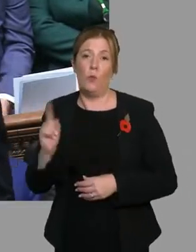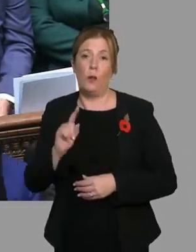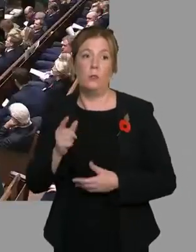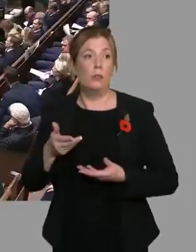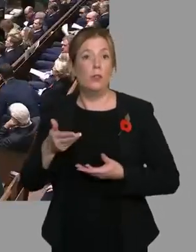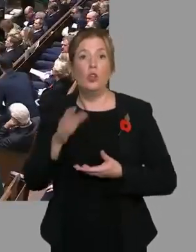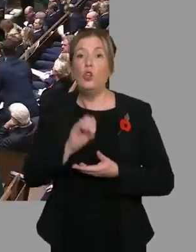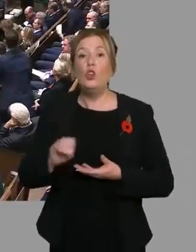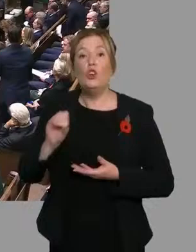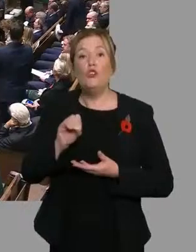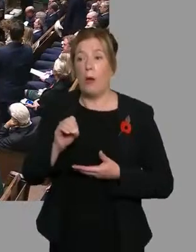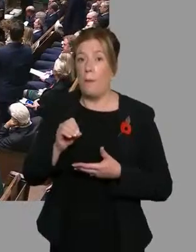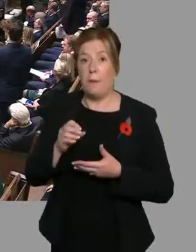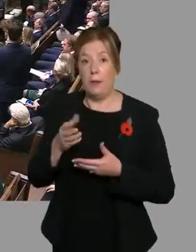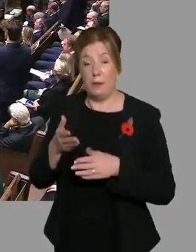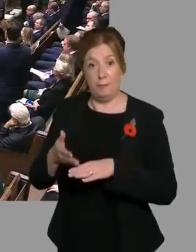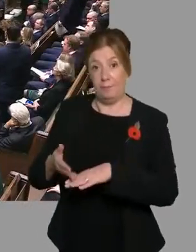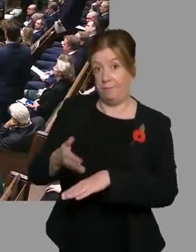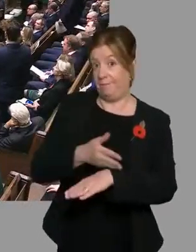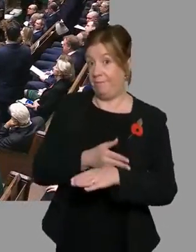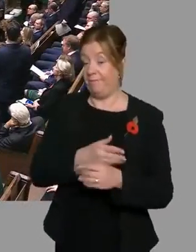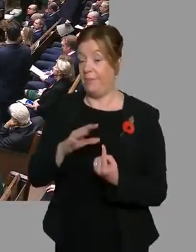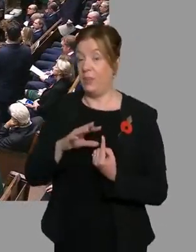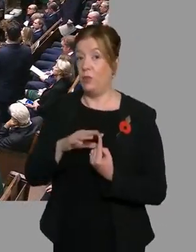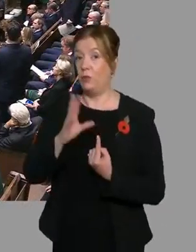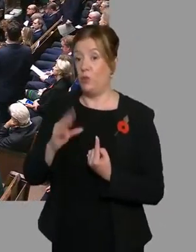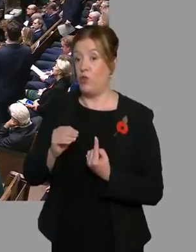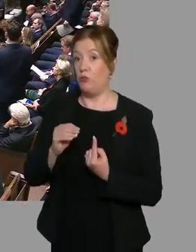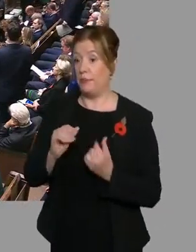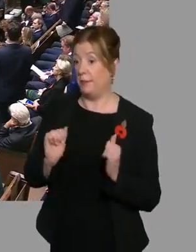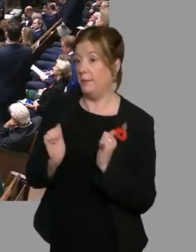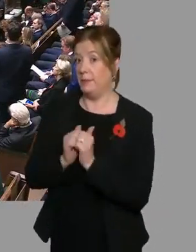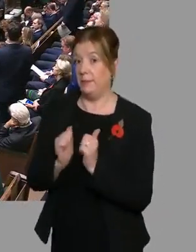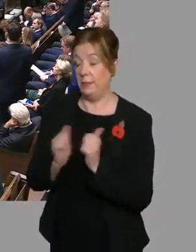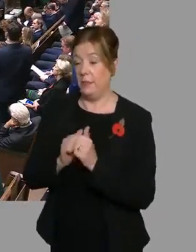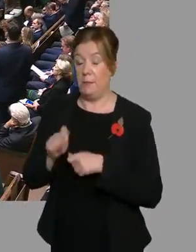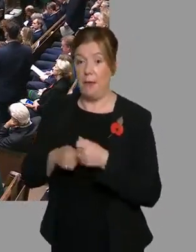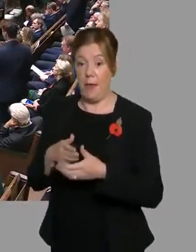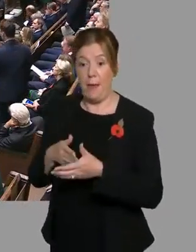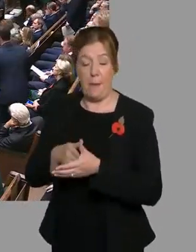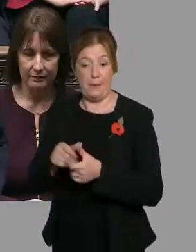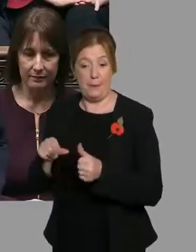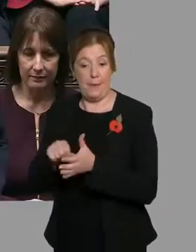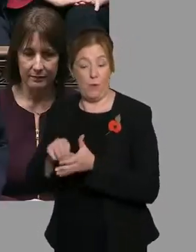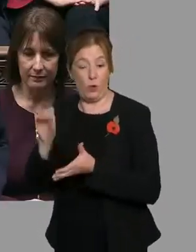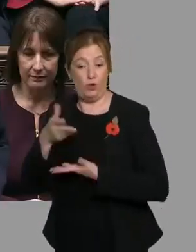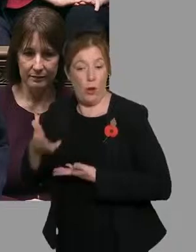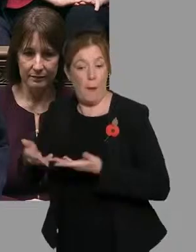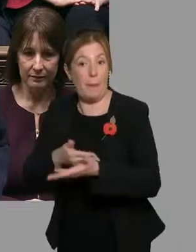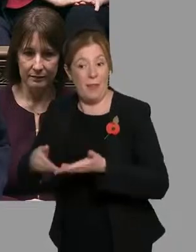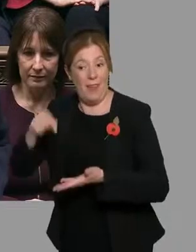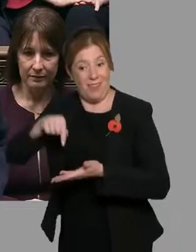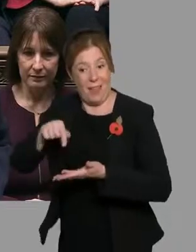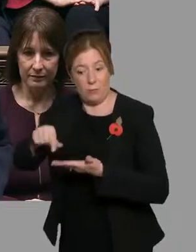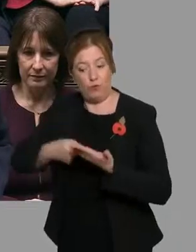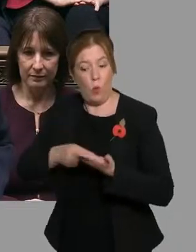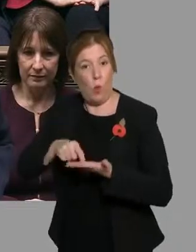Conservatives? Prime Minister. Well, Mr. Speaker, as he will know, we've put the